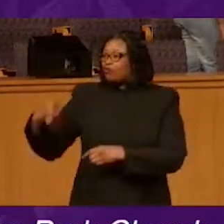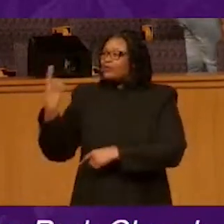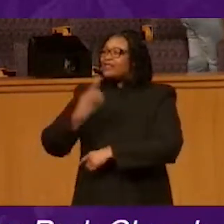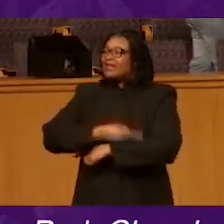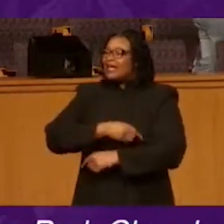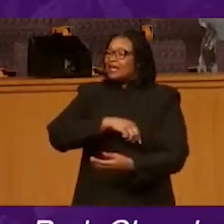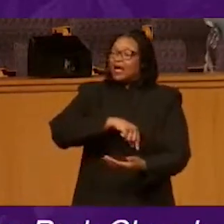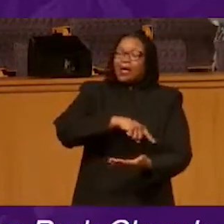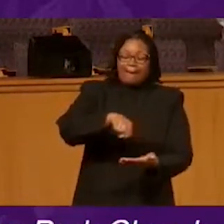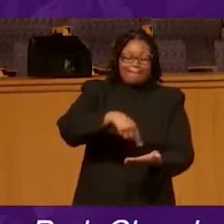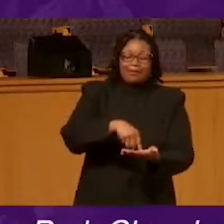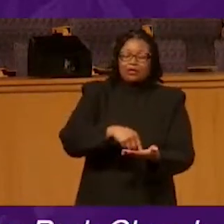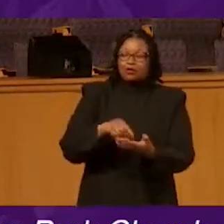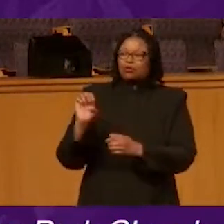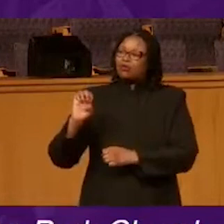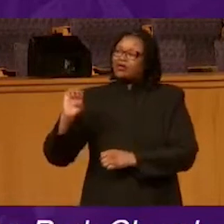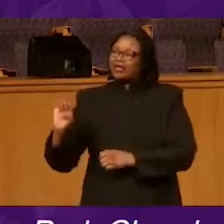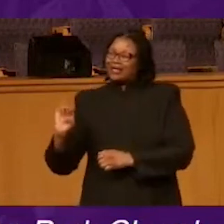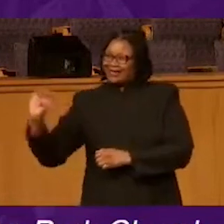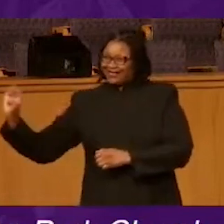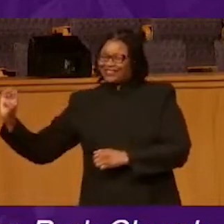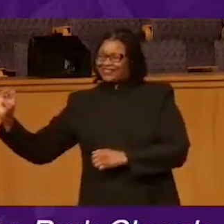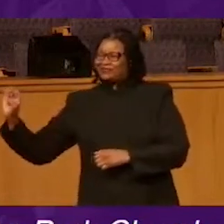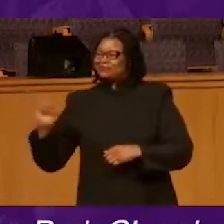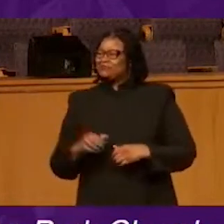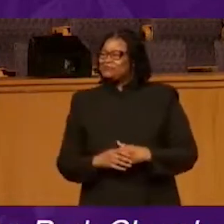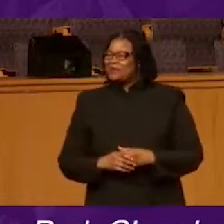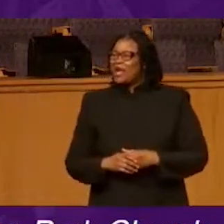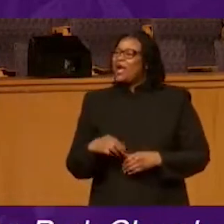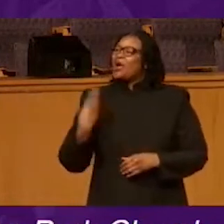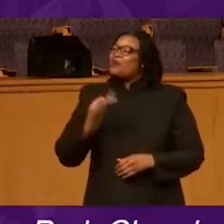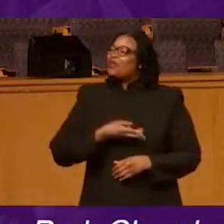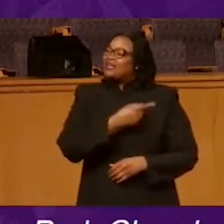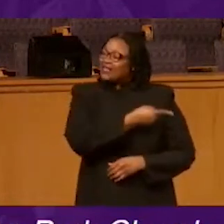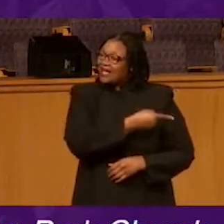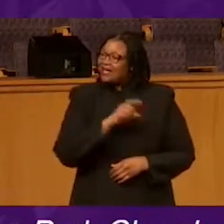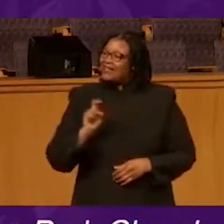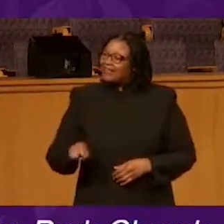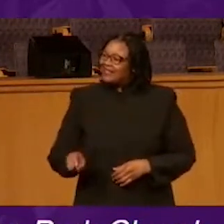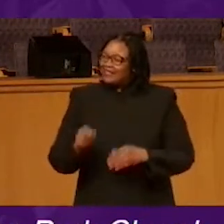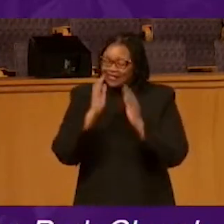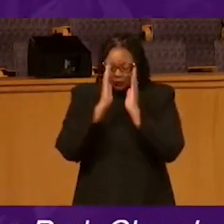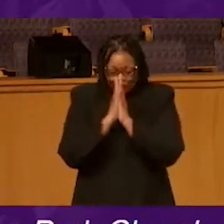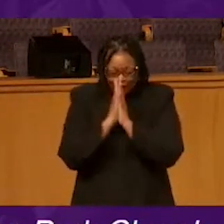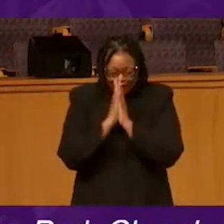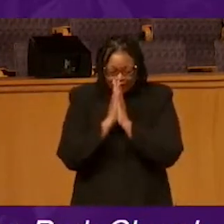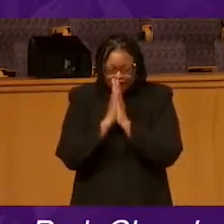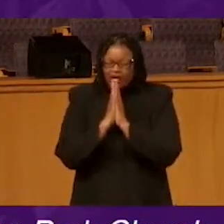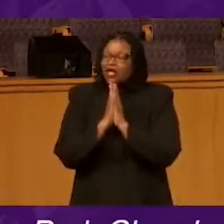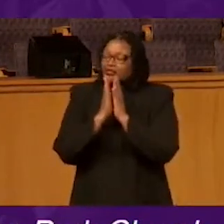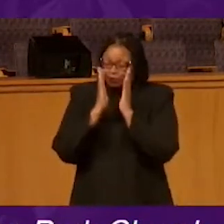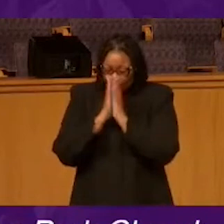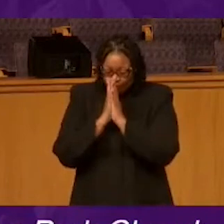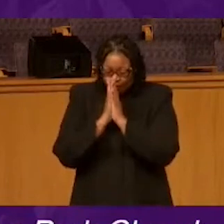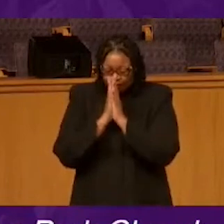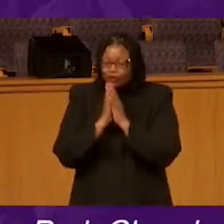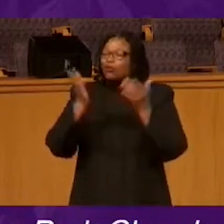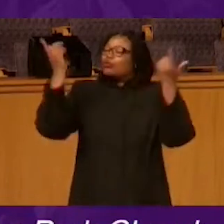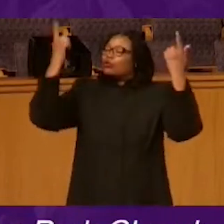Middle East. We needed those prayers. Your prayers were